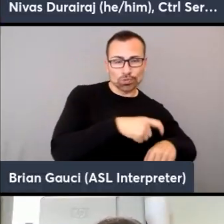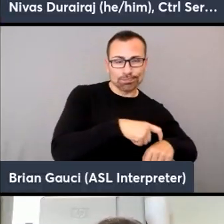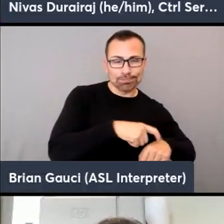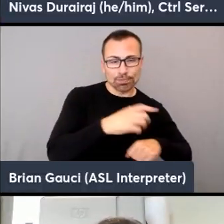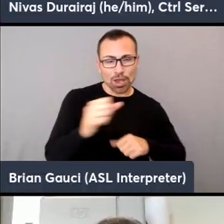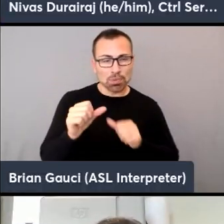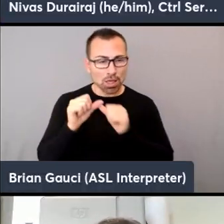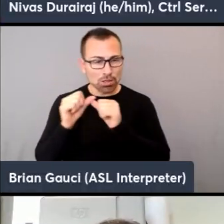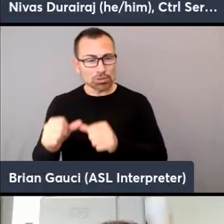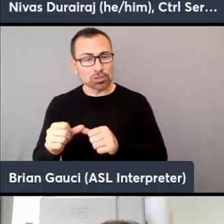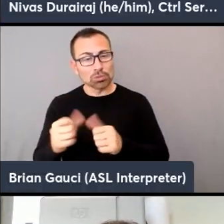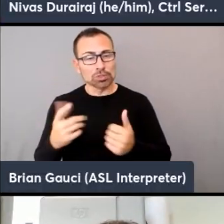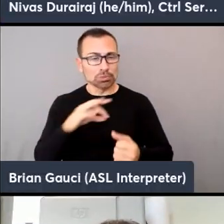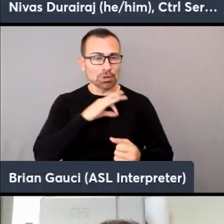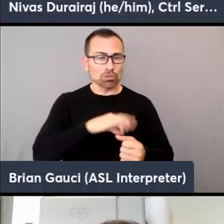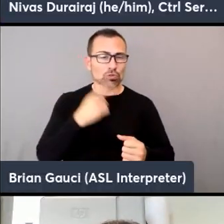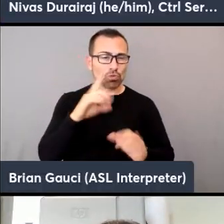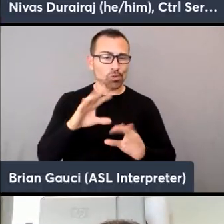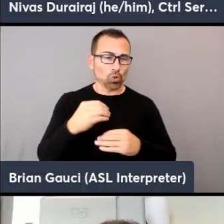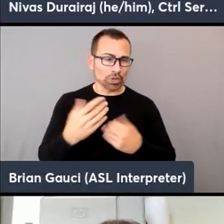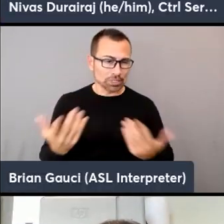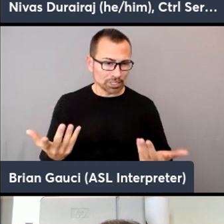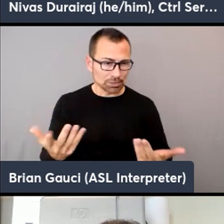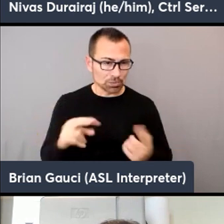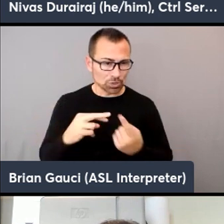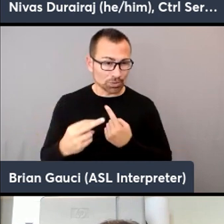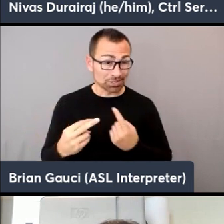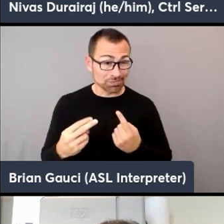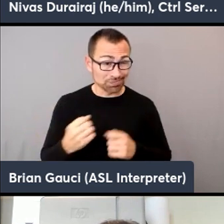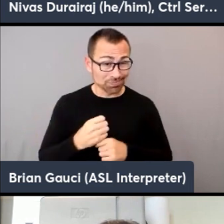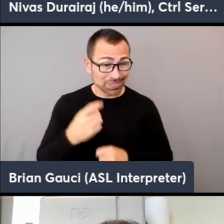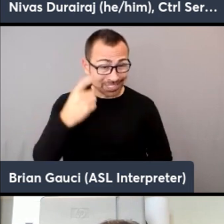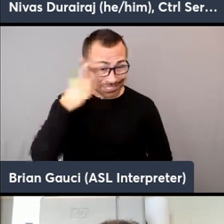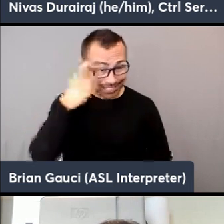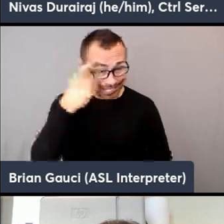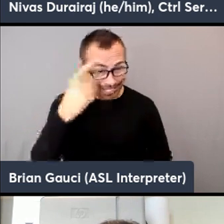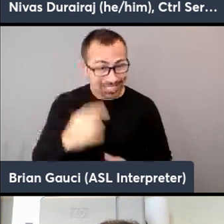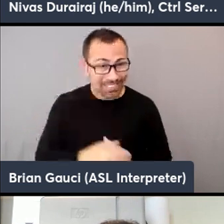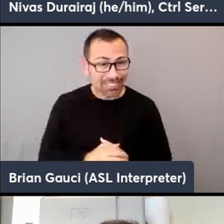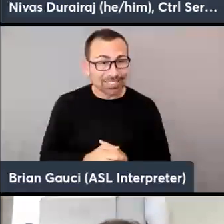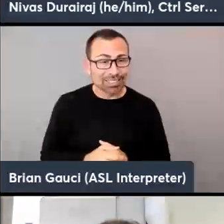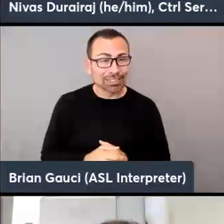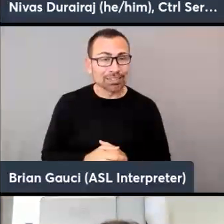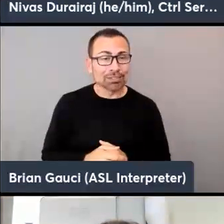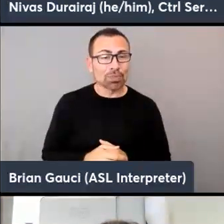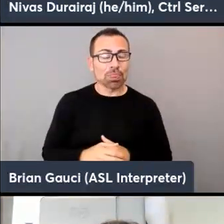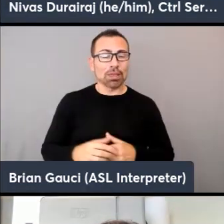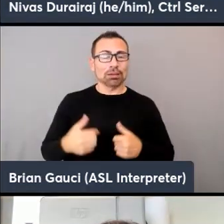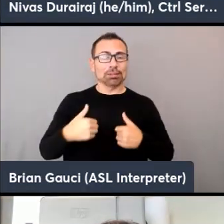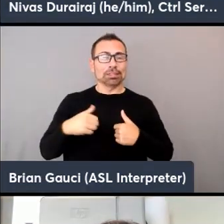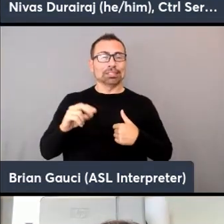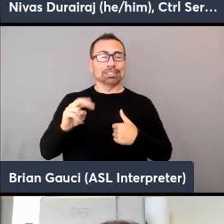an organizational perspective. Does that make sense? It does. I think so. So,